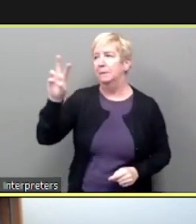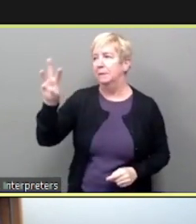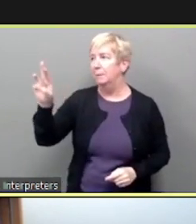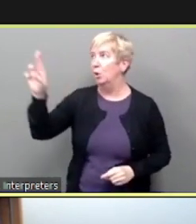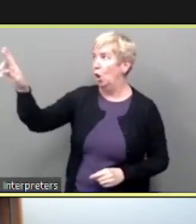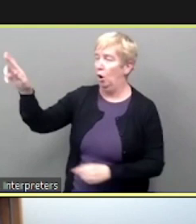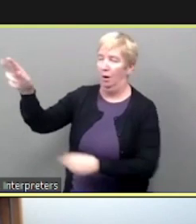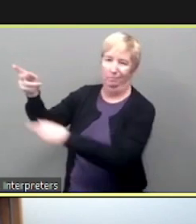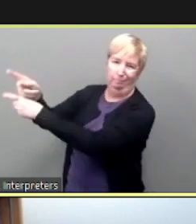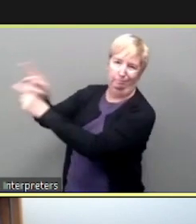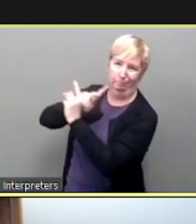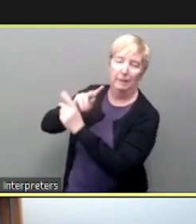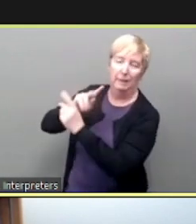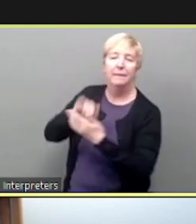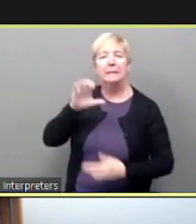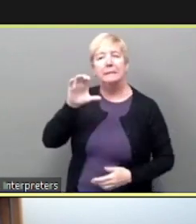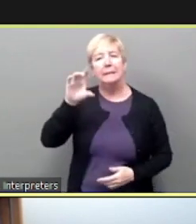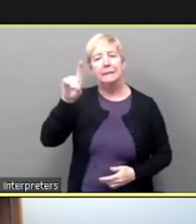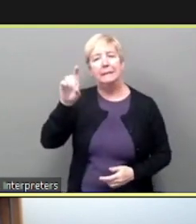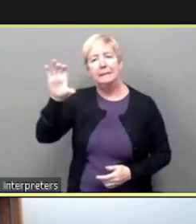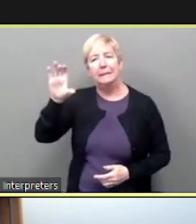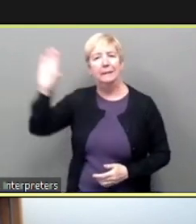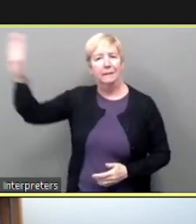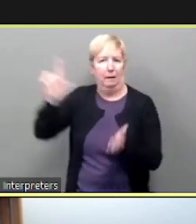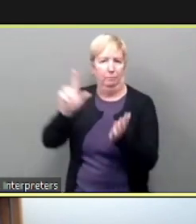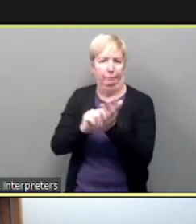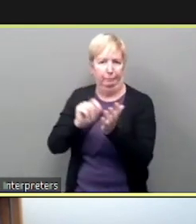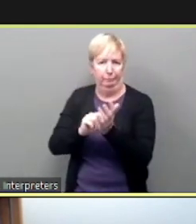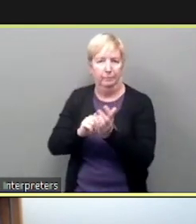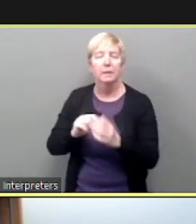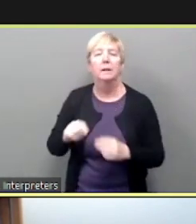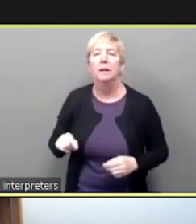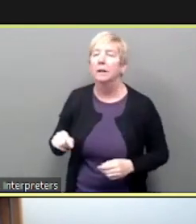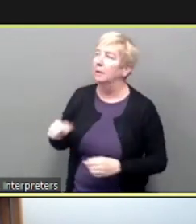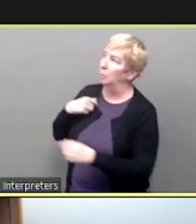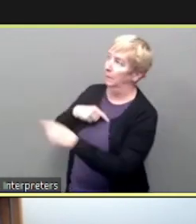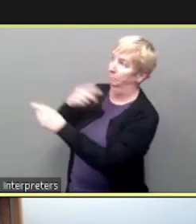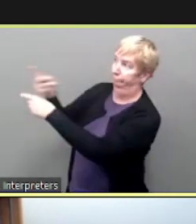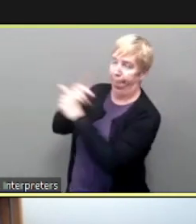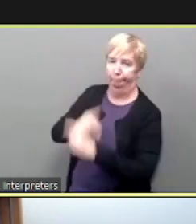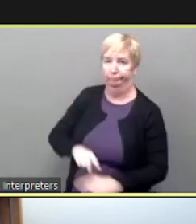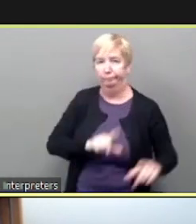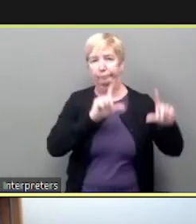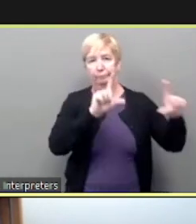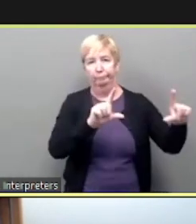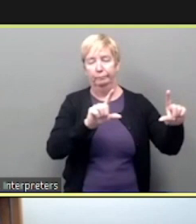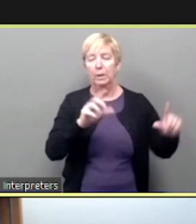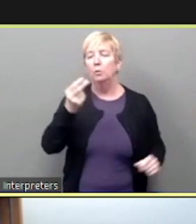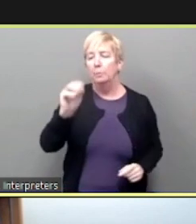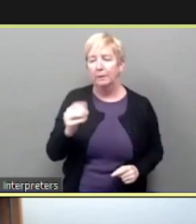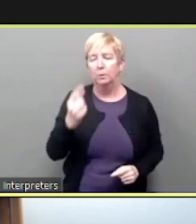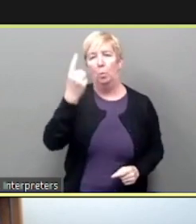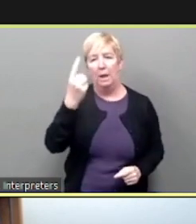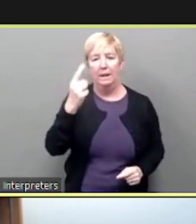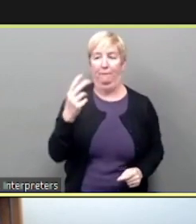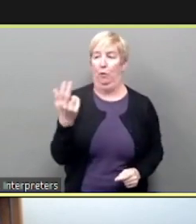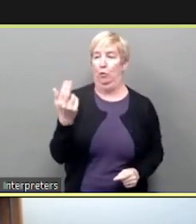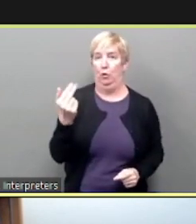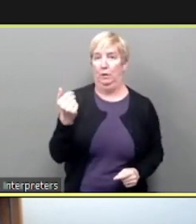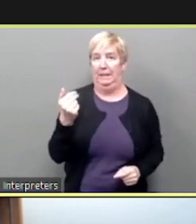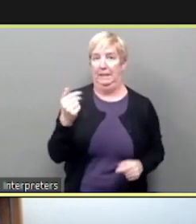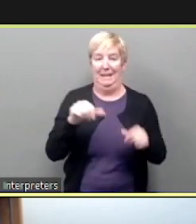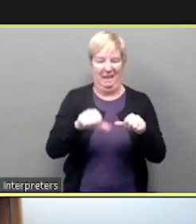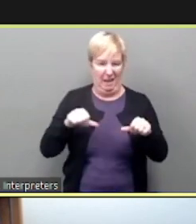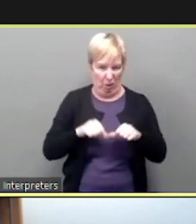name of a CDC publication. New Mexico was one of 13 jurisdictions that contributed